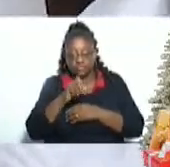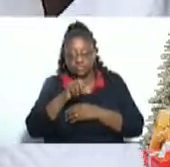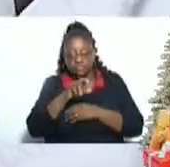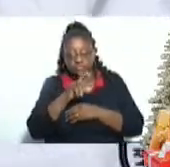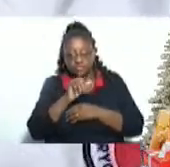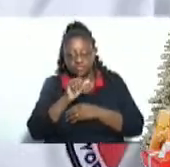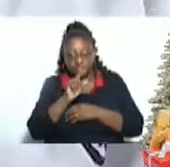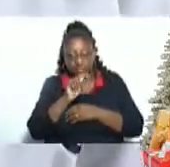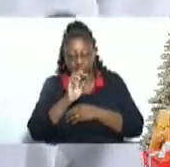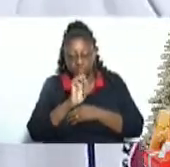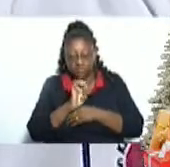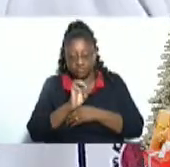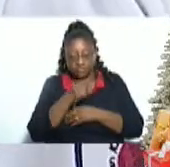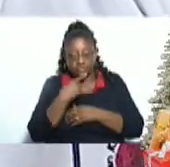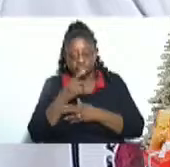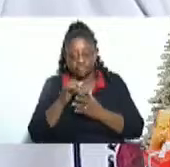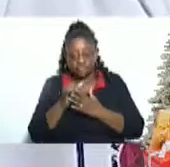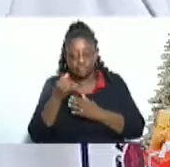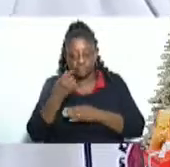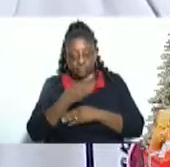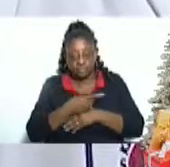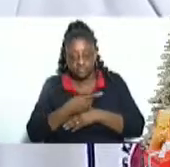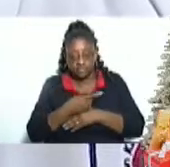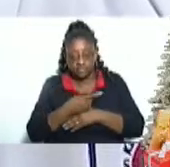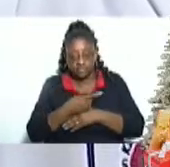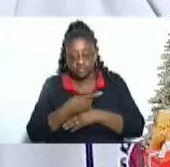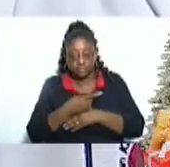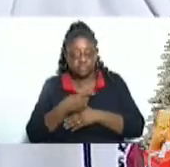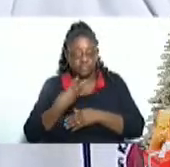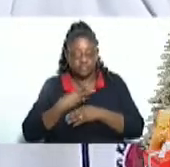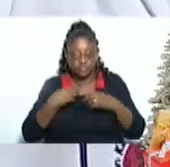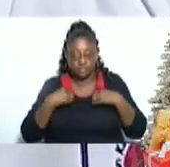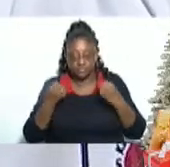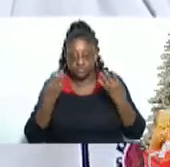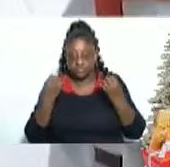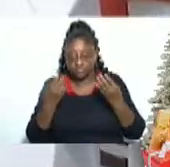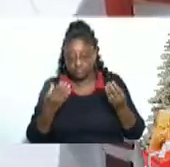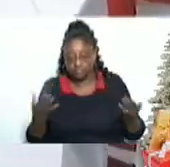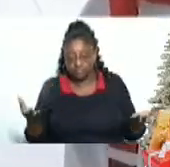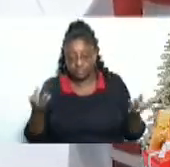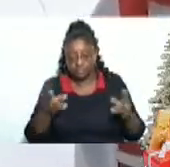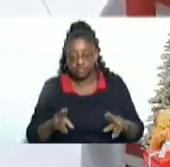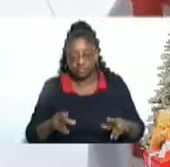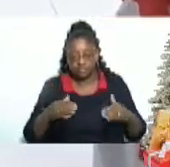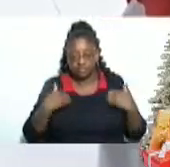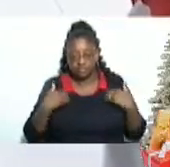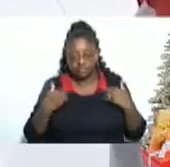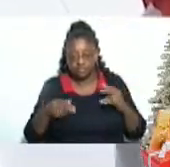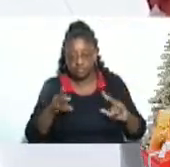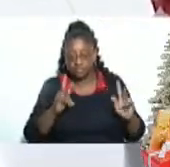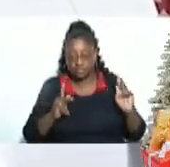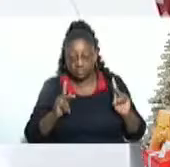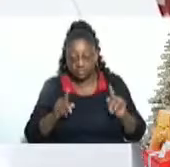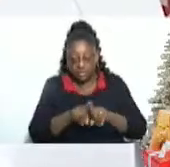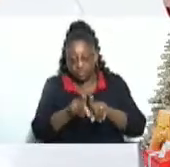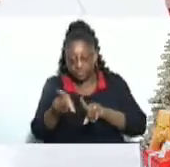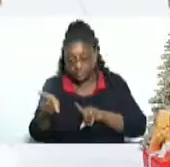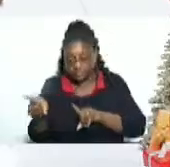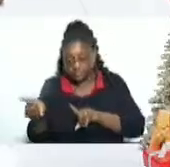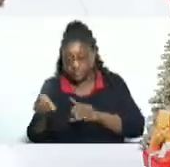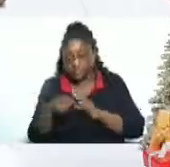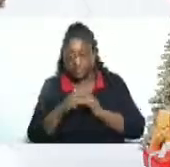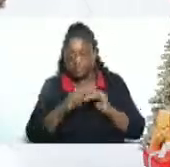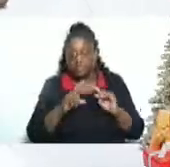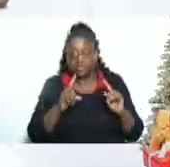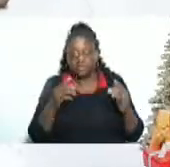youths that, in today's society, we have a lot of things going on where youths are, they're wayward and they're away. But